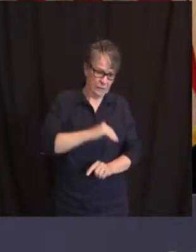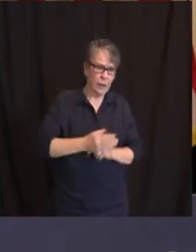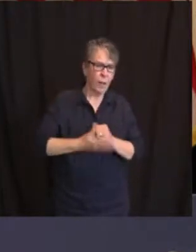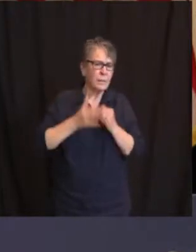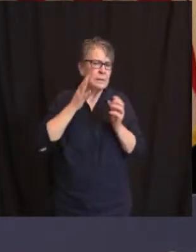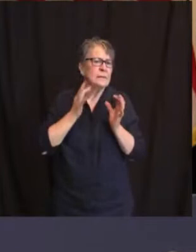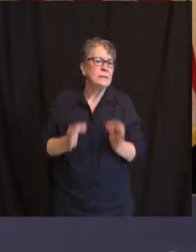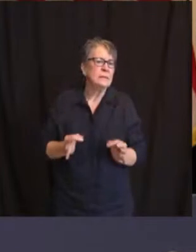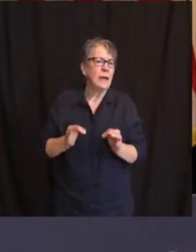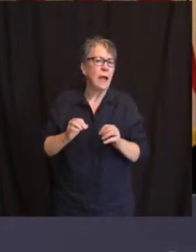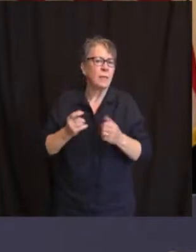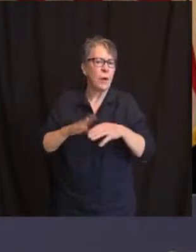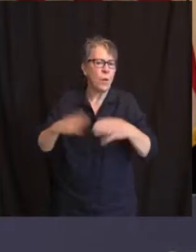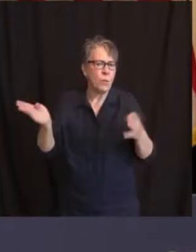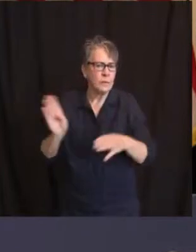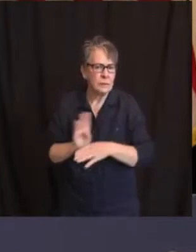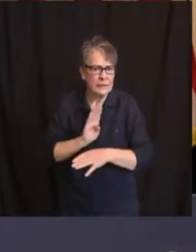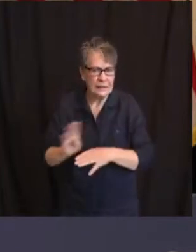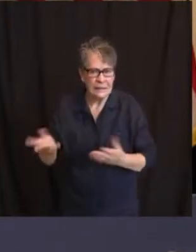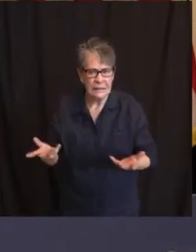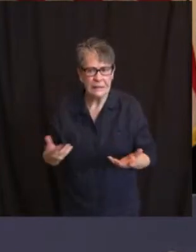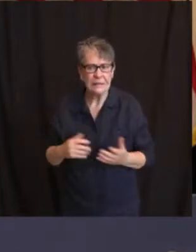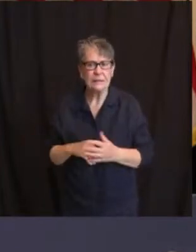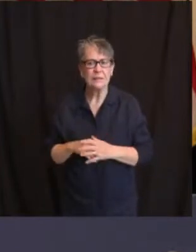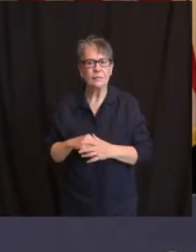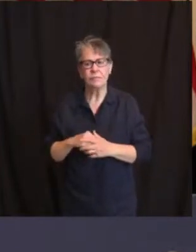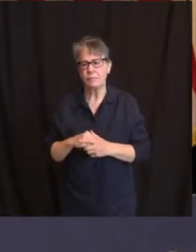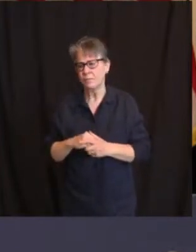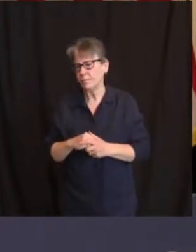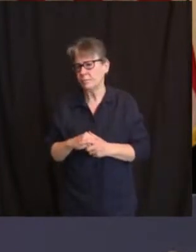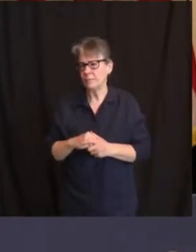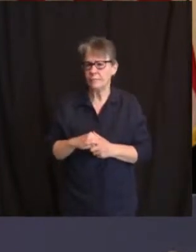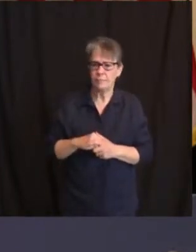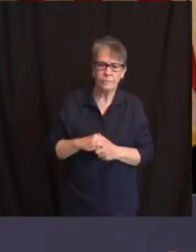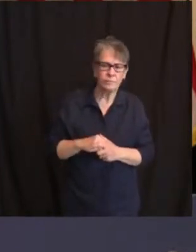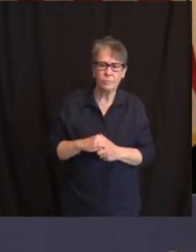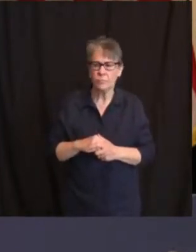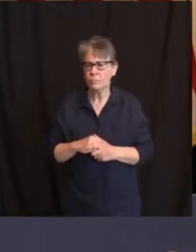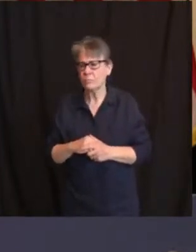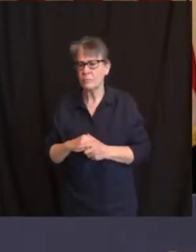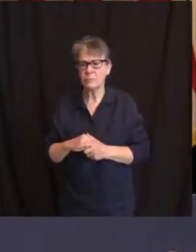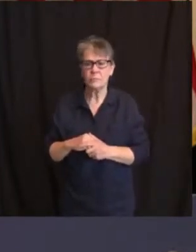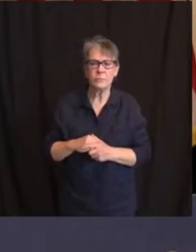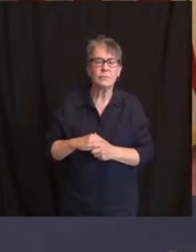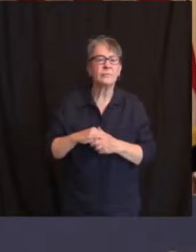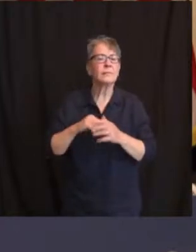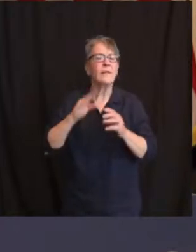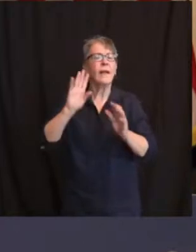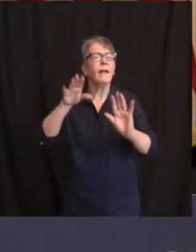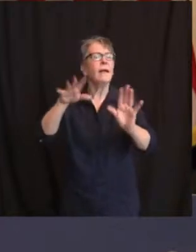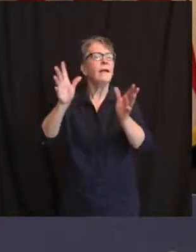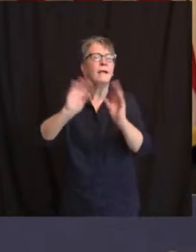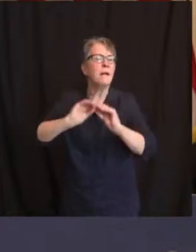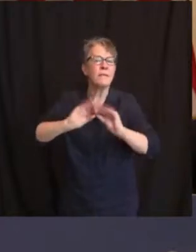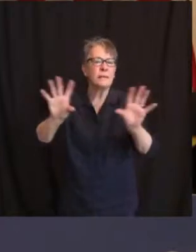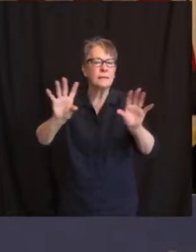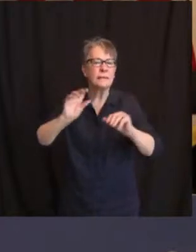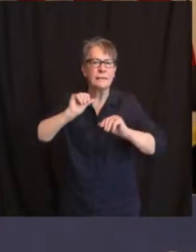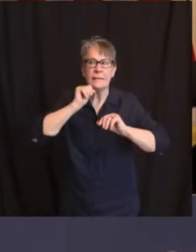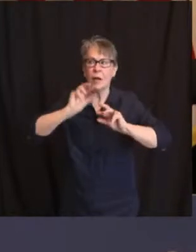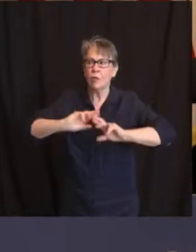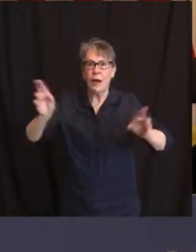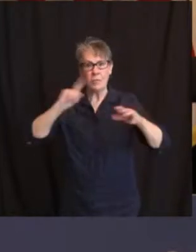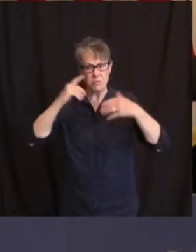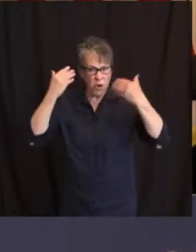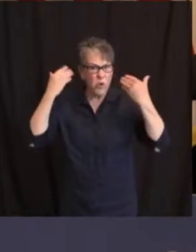of the woods yet. So we cannot just start flipping light switches. We think these are responsible, incremental steps, and we take